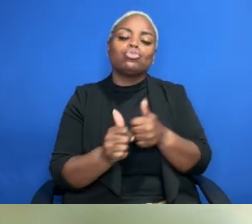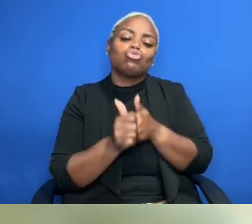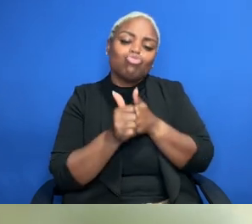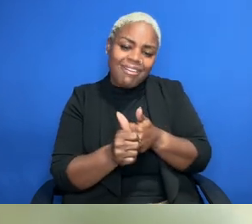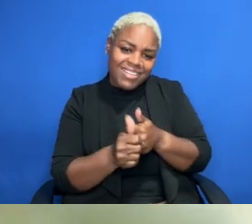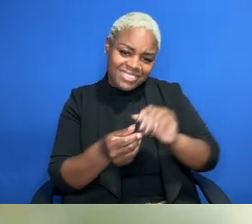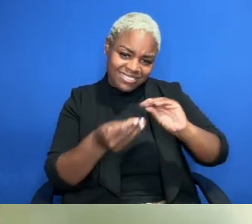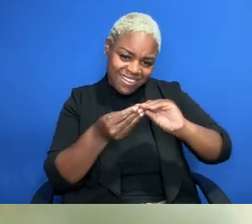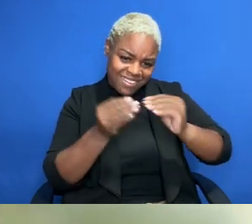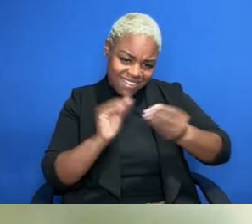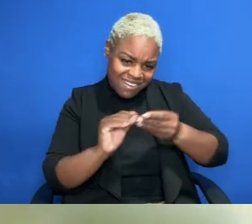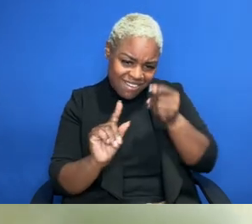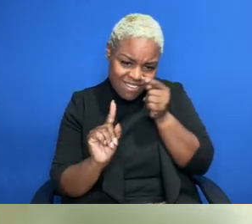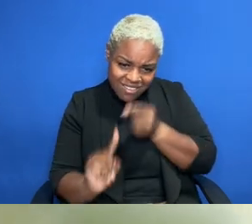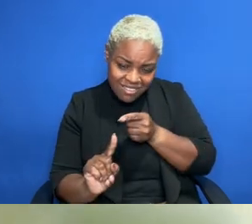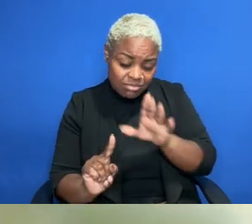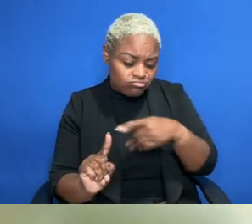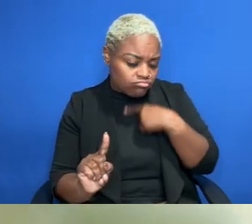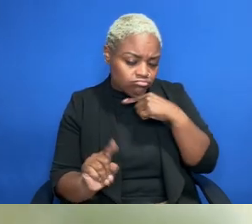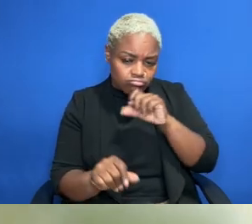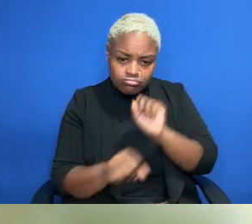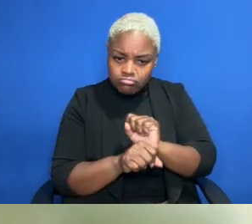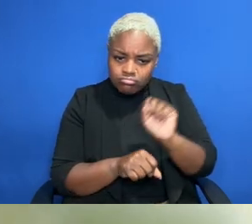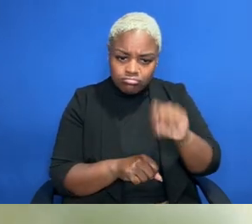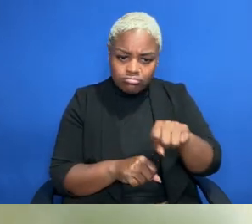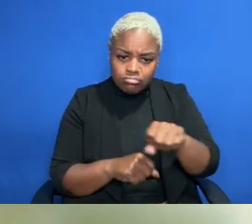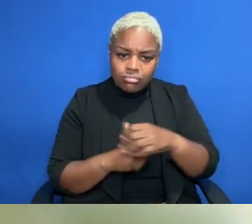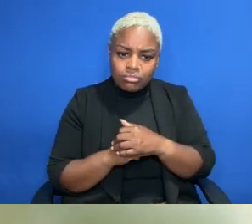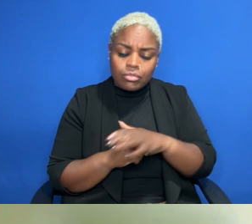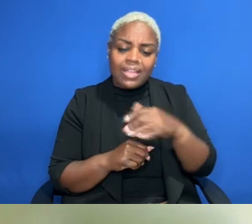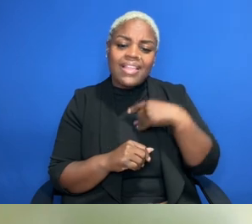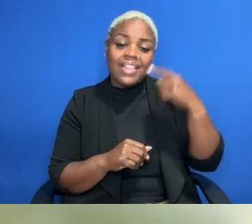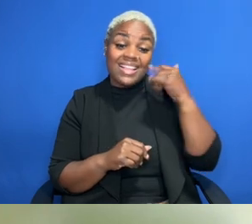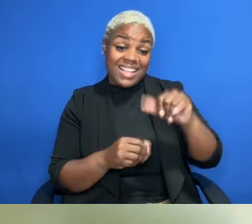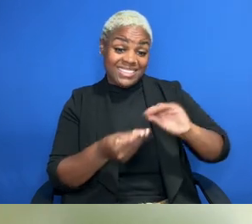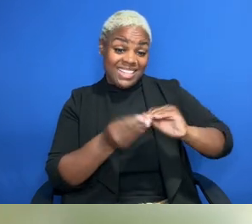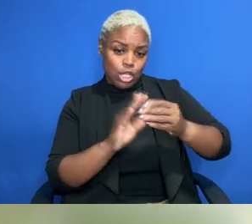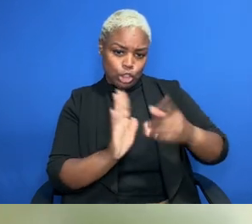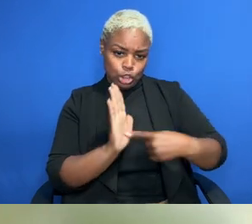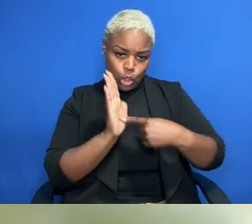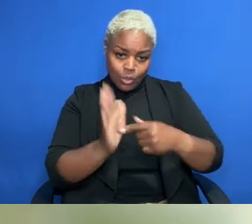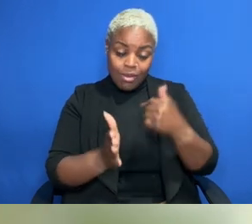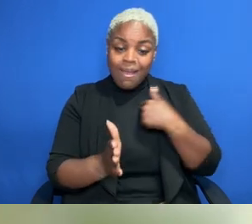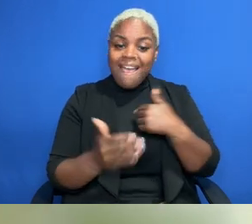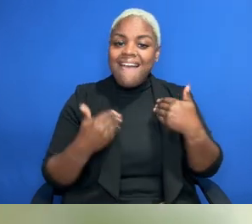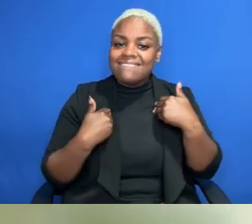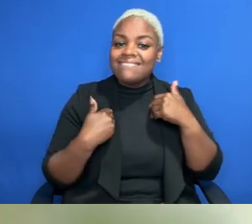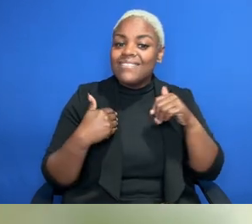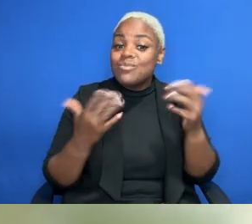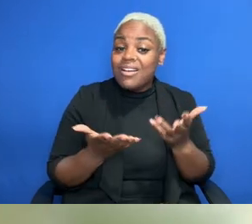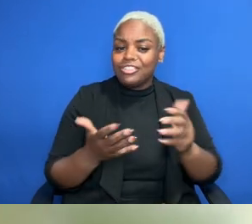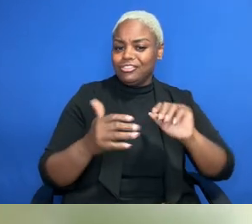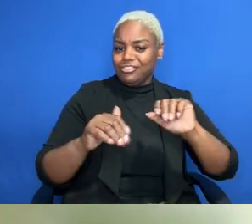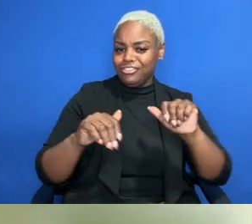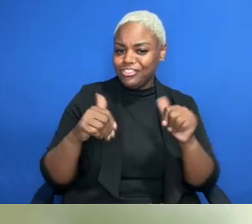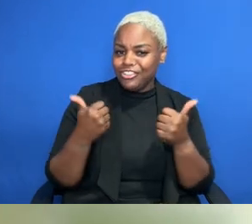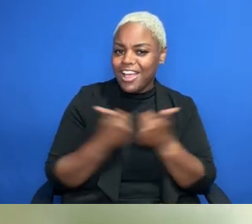but we need to track data. We really do. I think that data will show that we